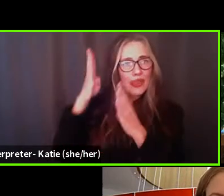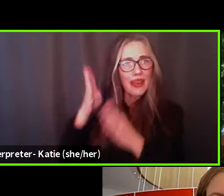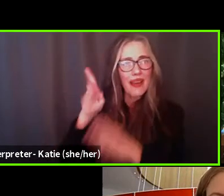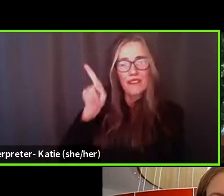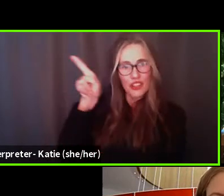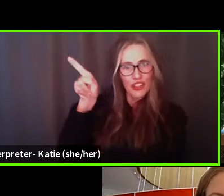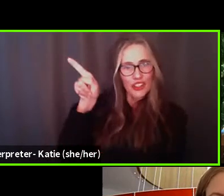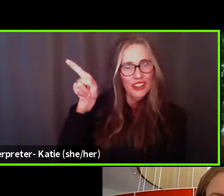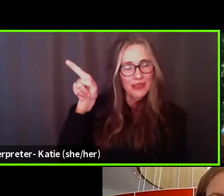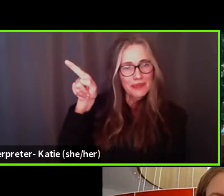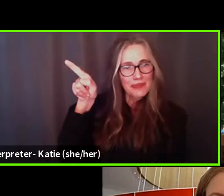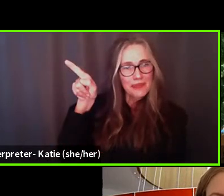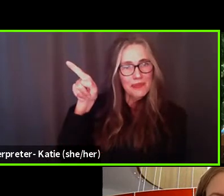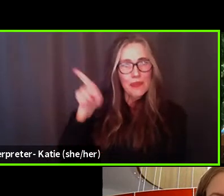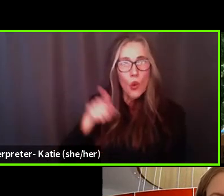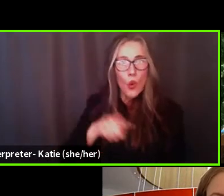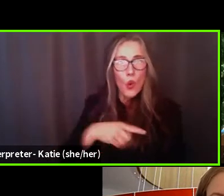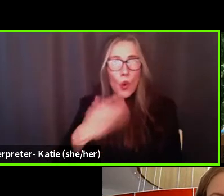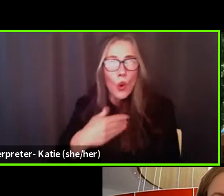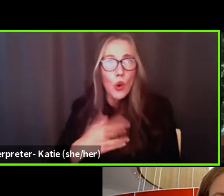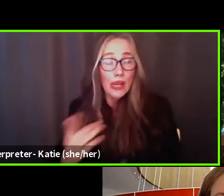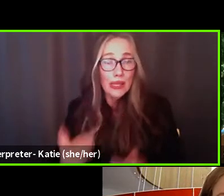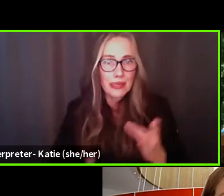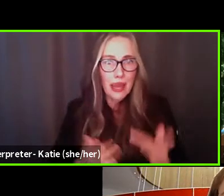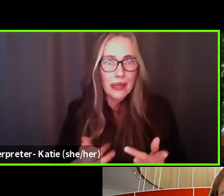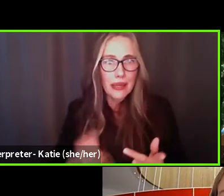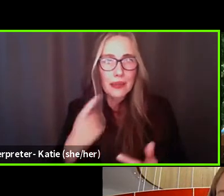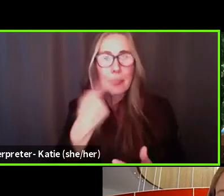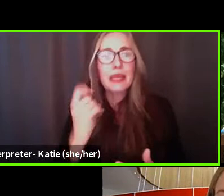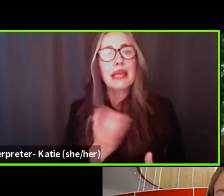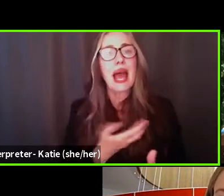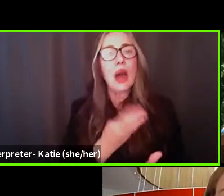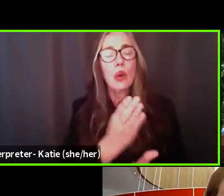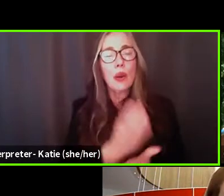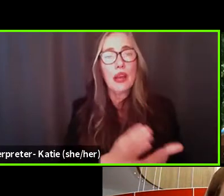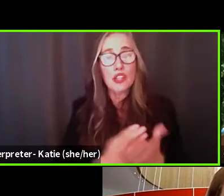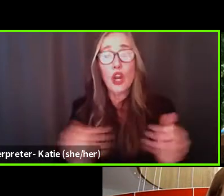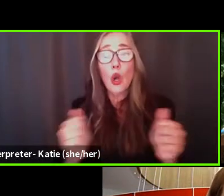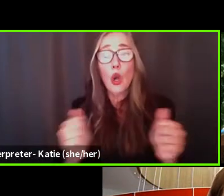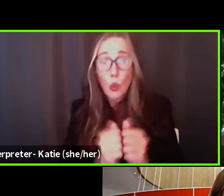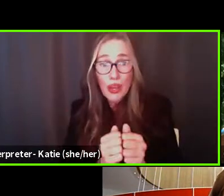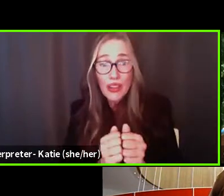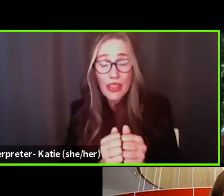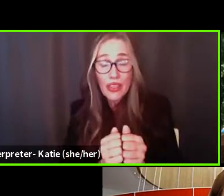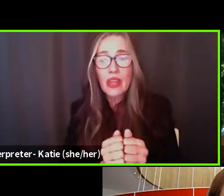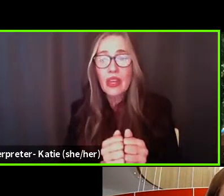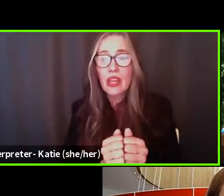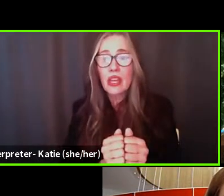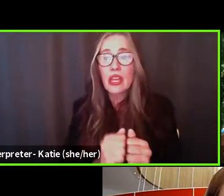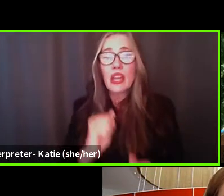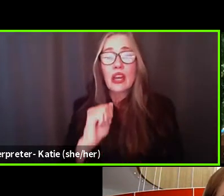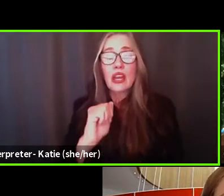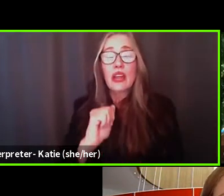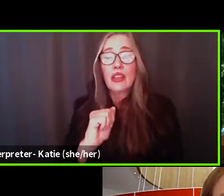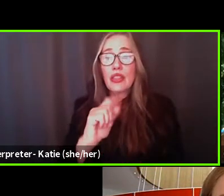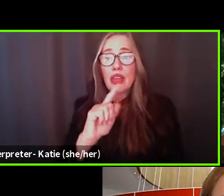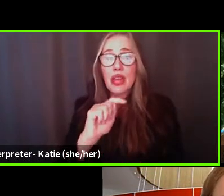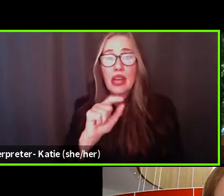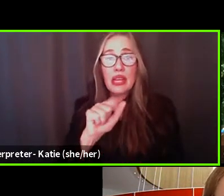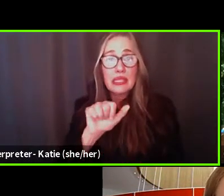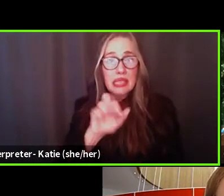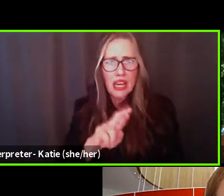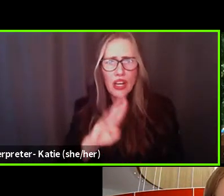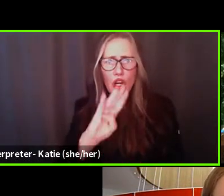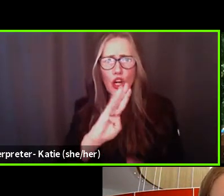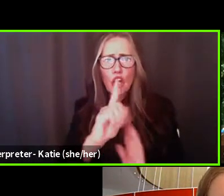means that since our budget request with trailer bill language which would outline and include all of